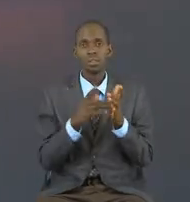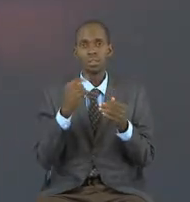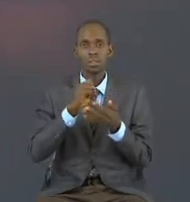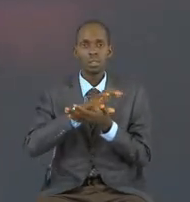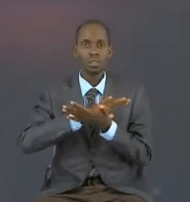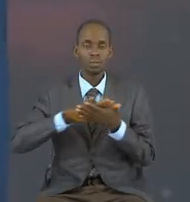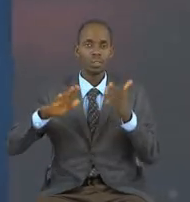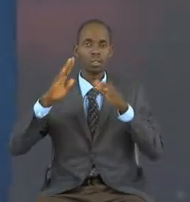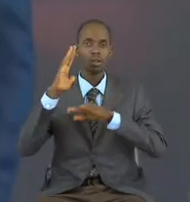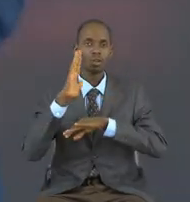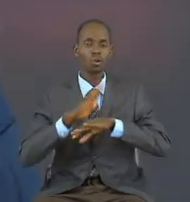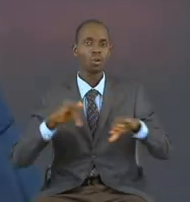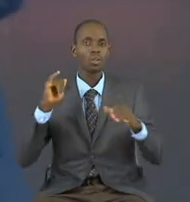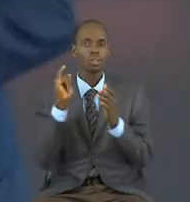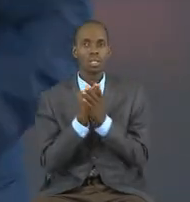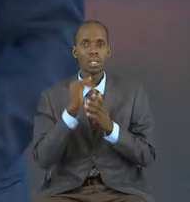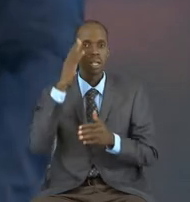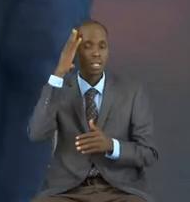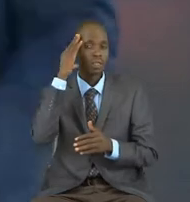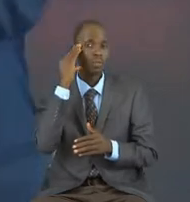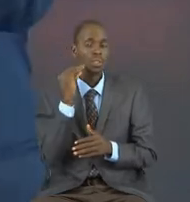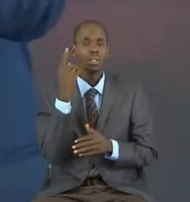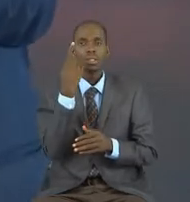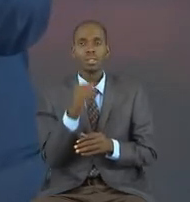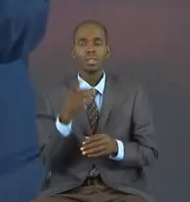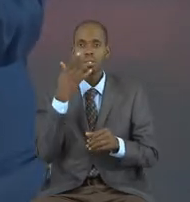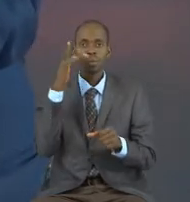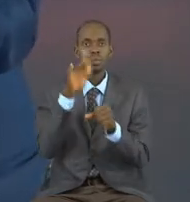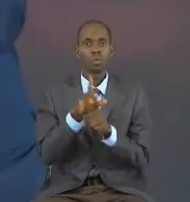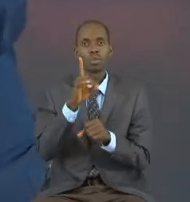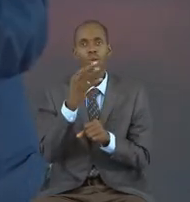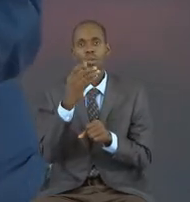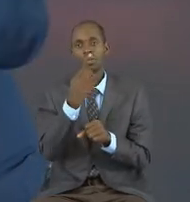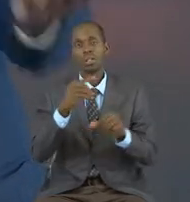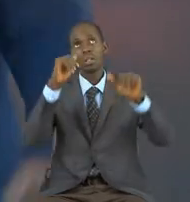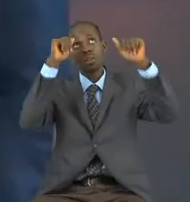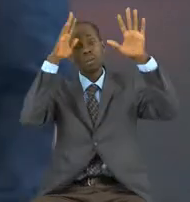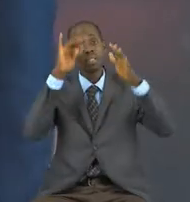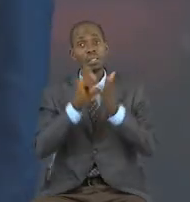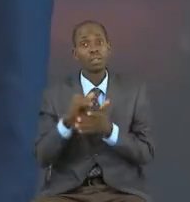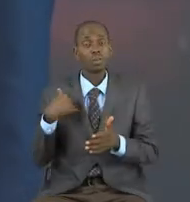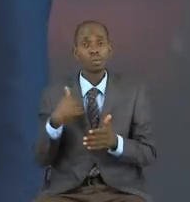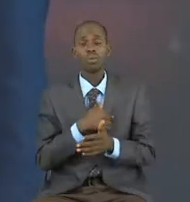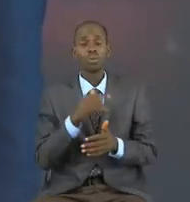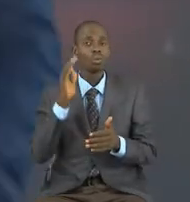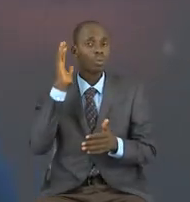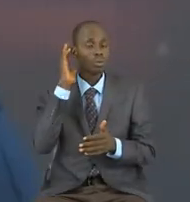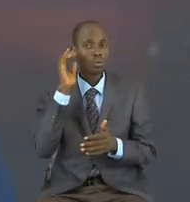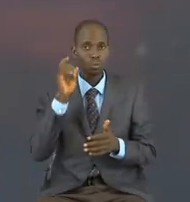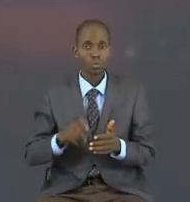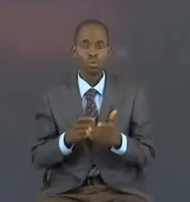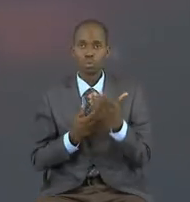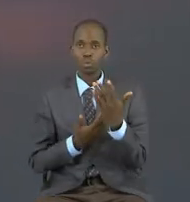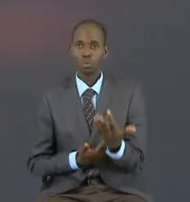that experience the promise of the Father, and that they should wait, they should tarry.